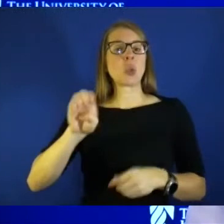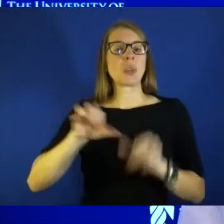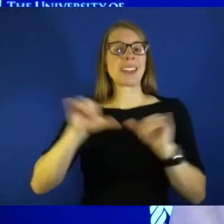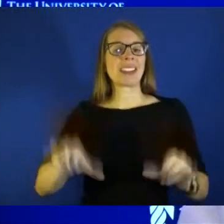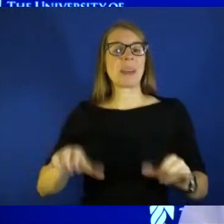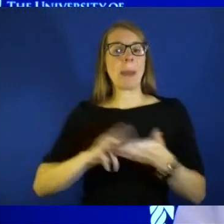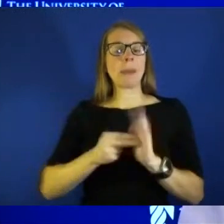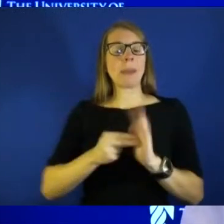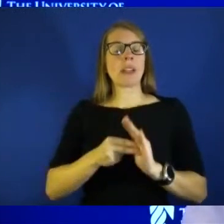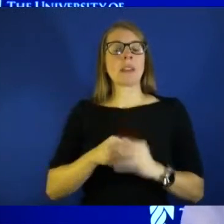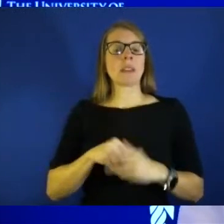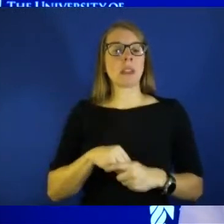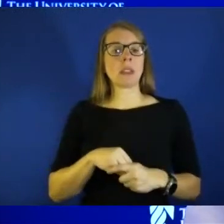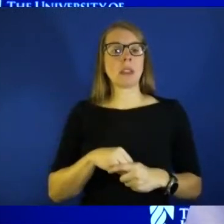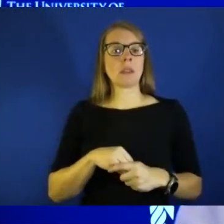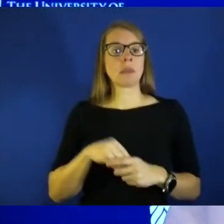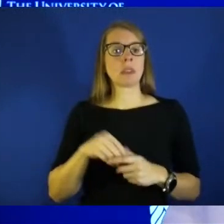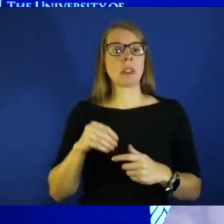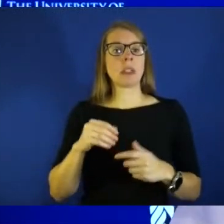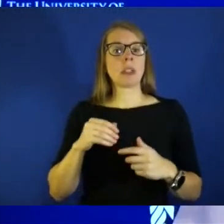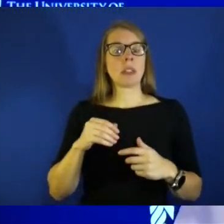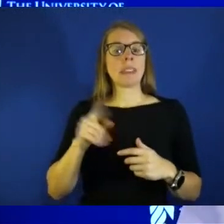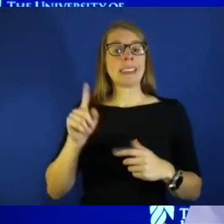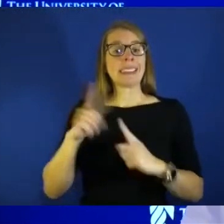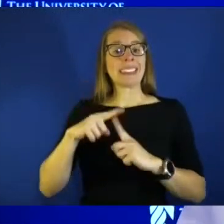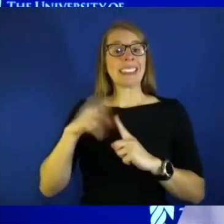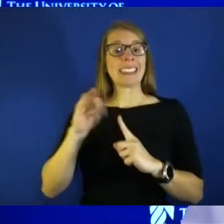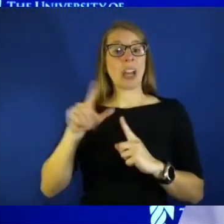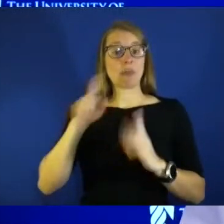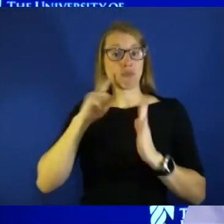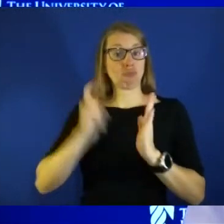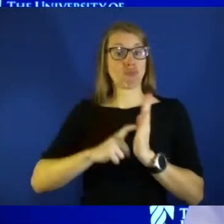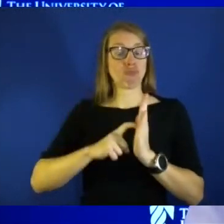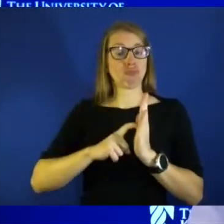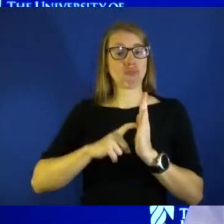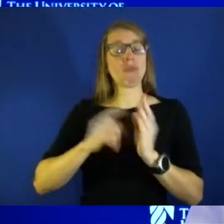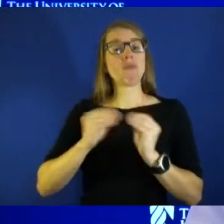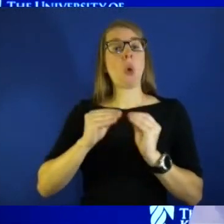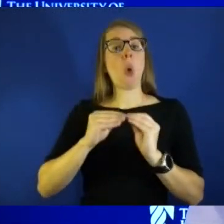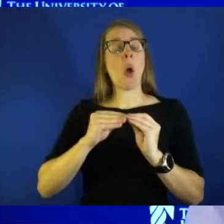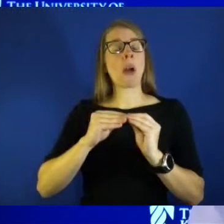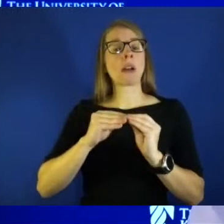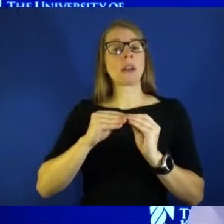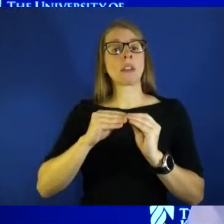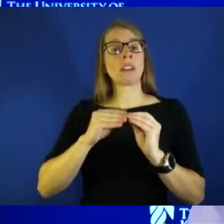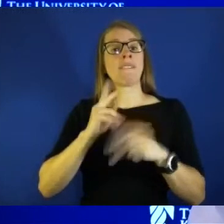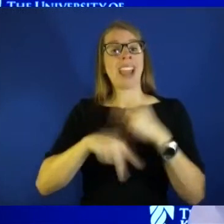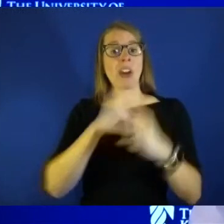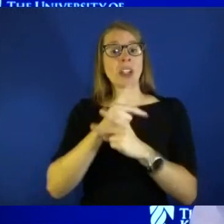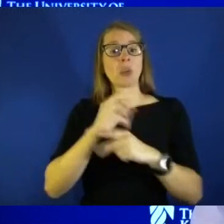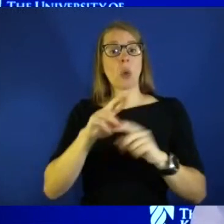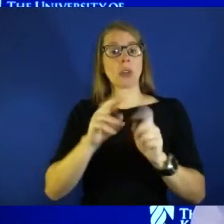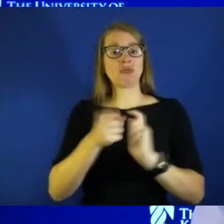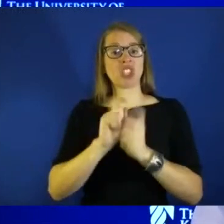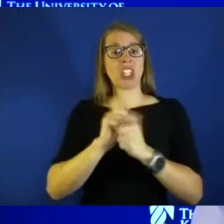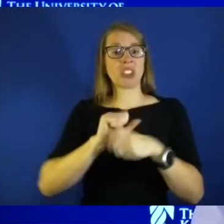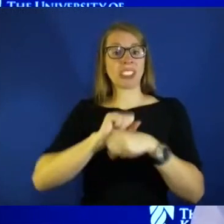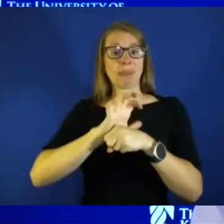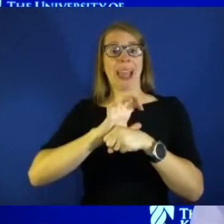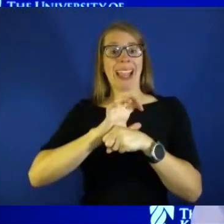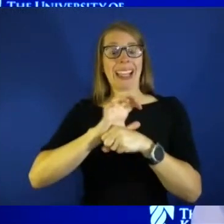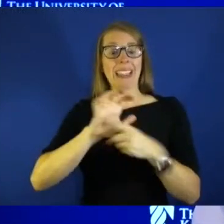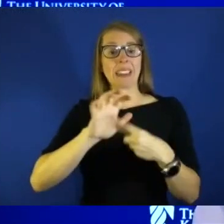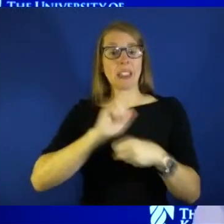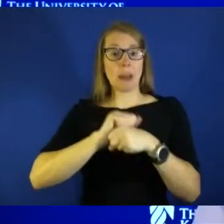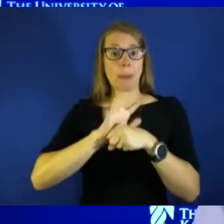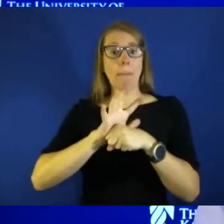then recognize further variants, further changes in the spike, and other changes in the virus as well.